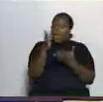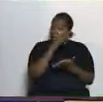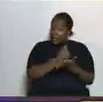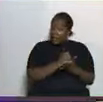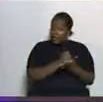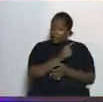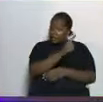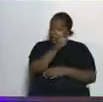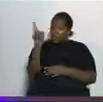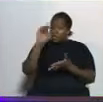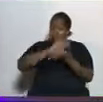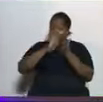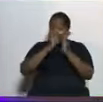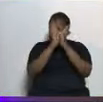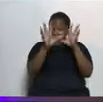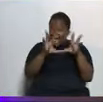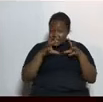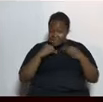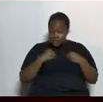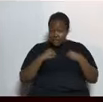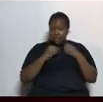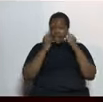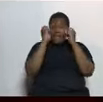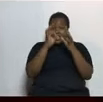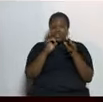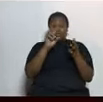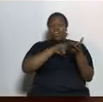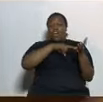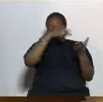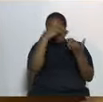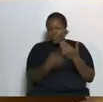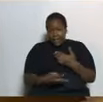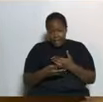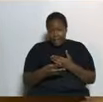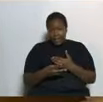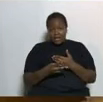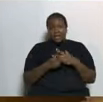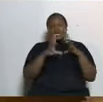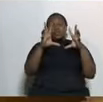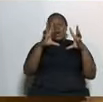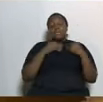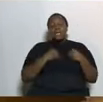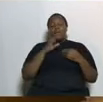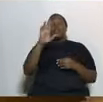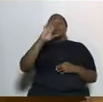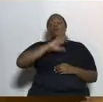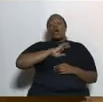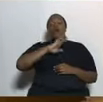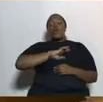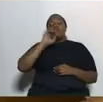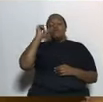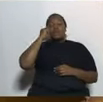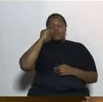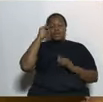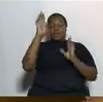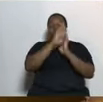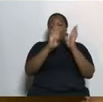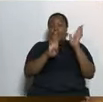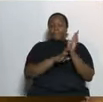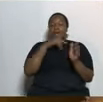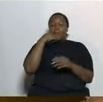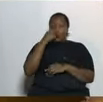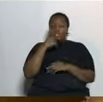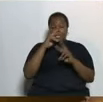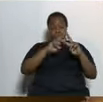You'll become vulnerable to a cult if you fail to live up to your own convictions. The Bible says,